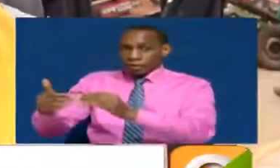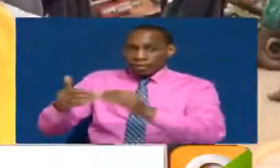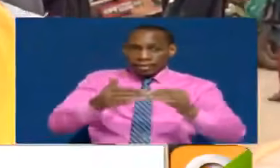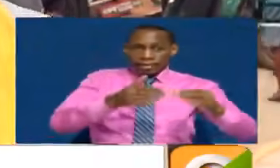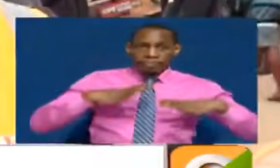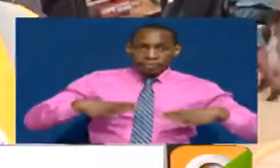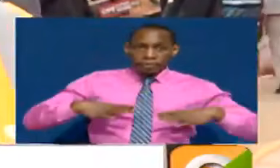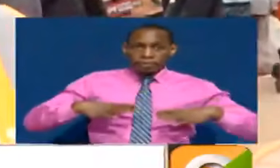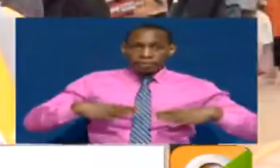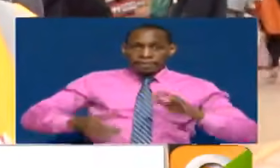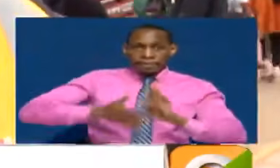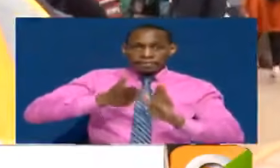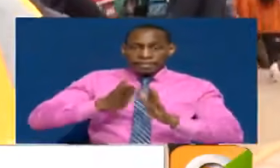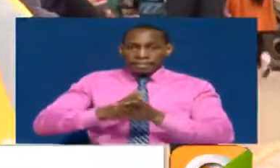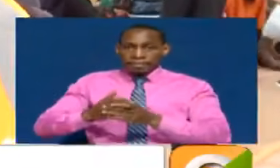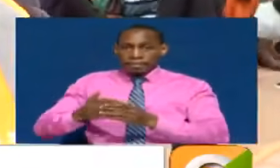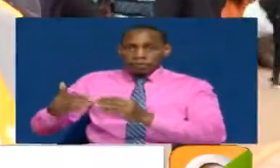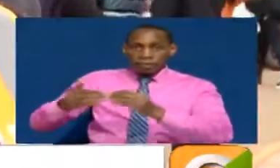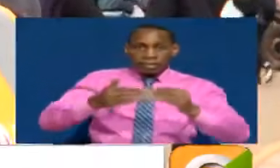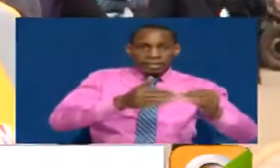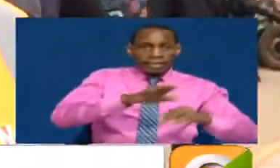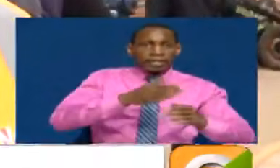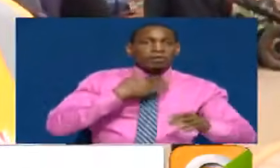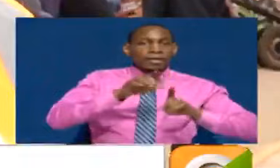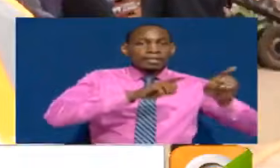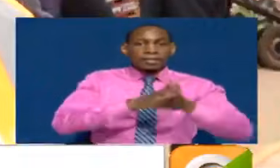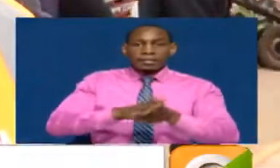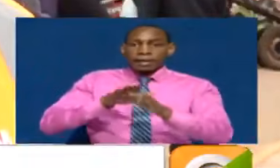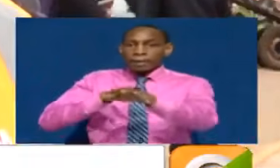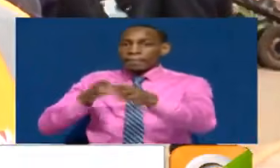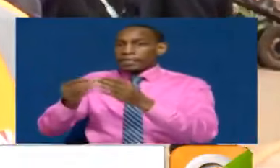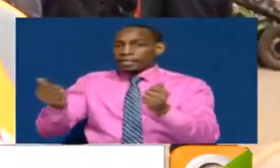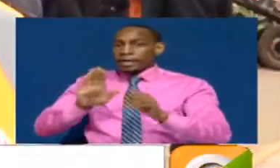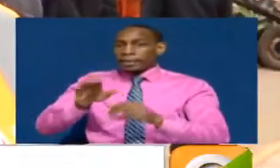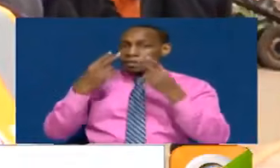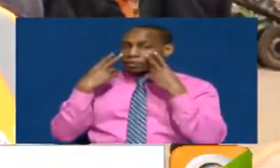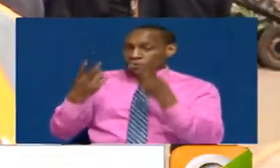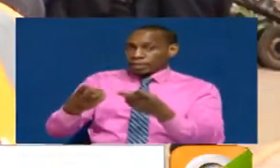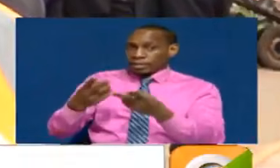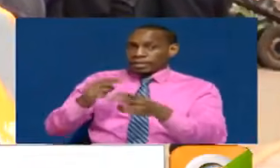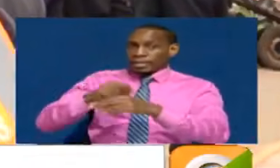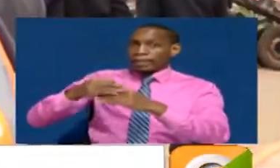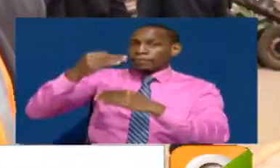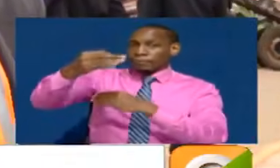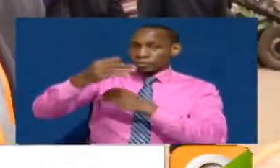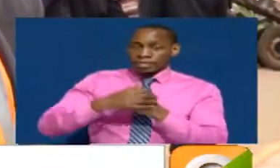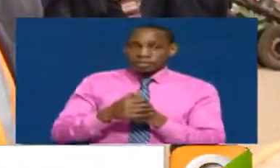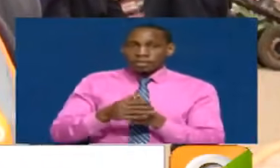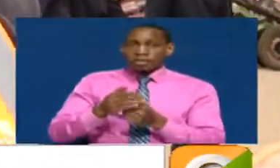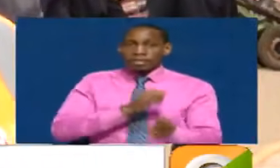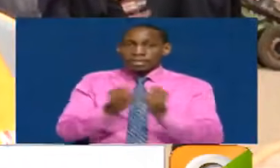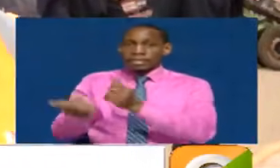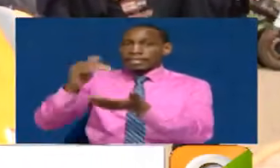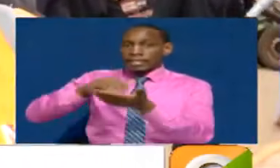watu na kwa guide quickly into their destinations and the congestion will cease. You'll see that as the day goes by. We are